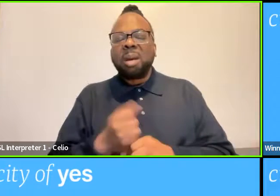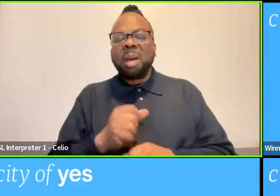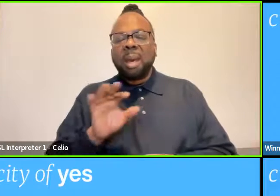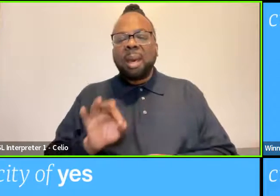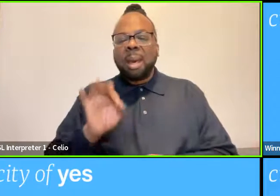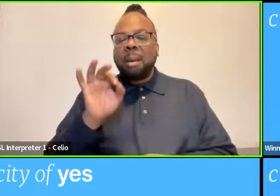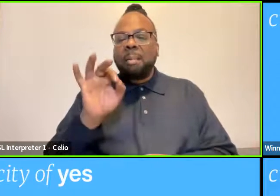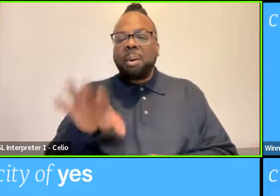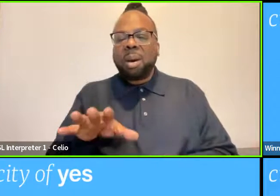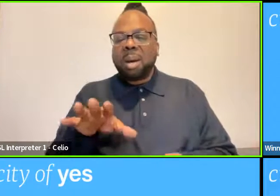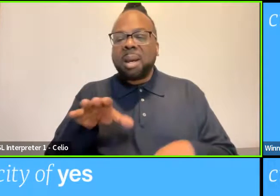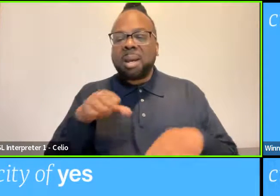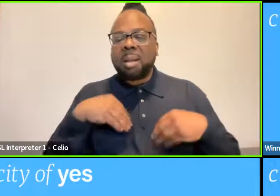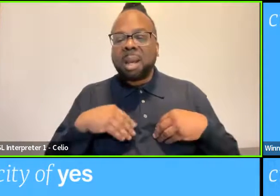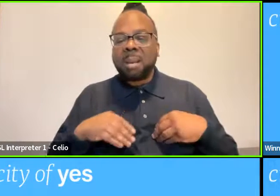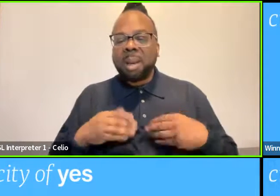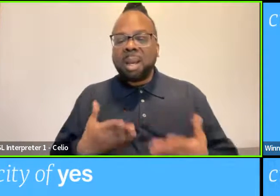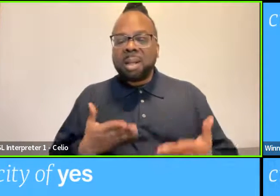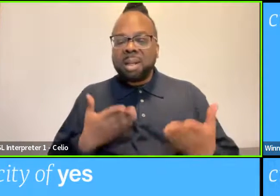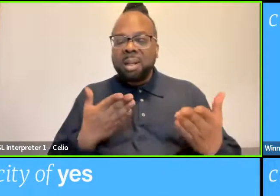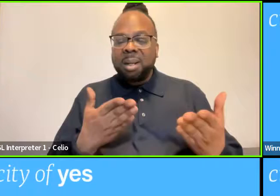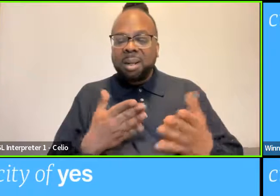the system. Thank you.